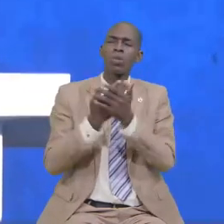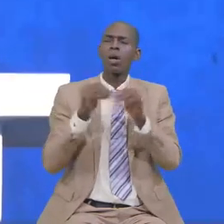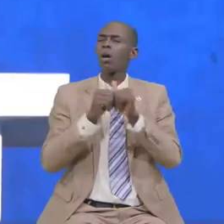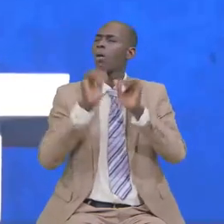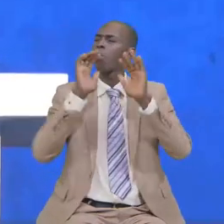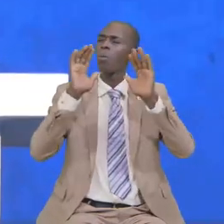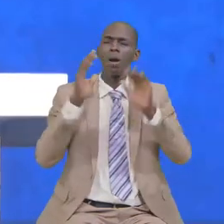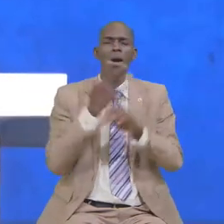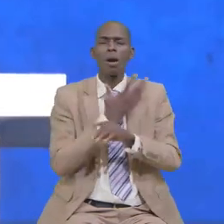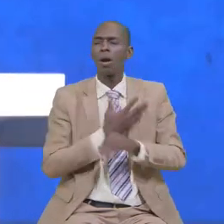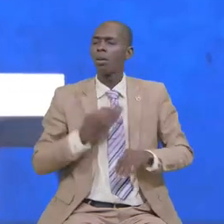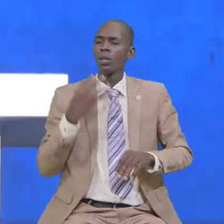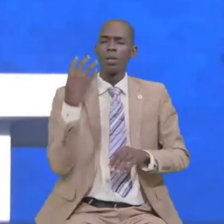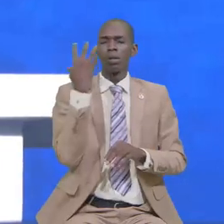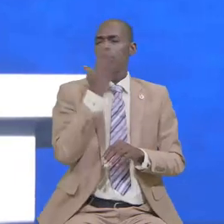glorious you are.